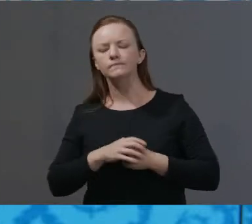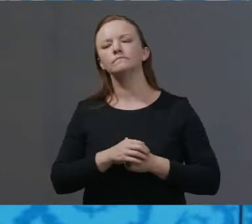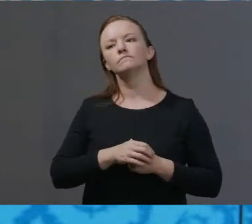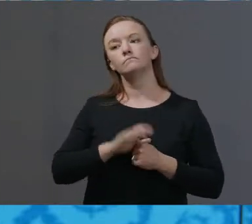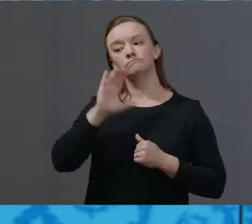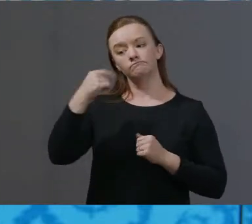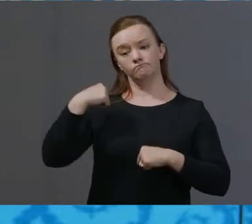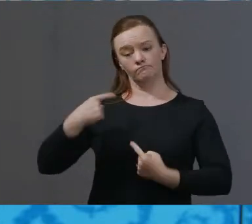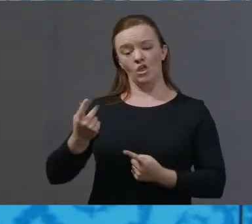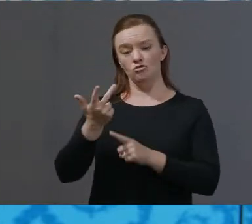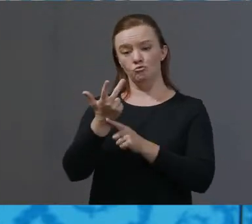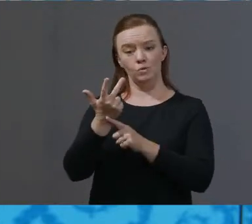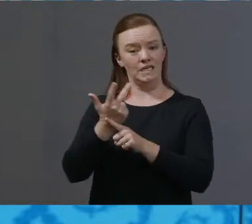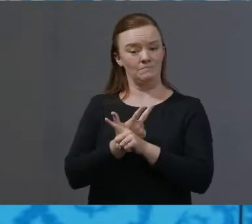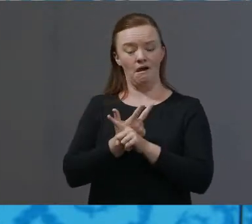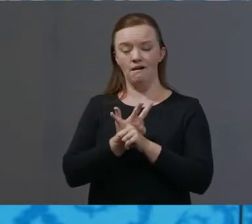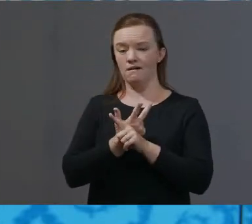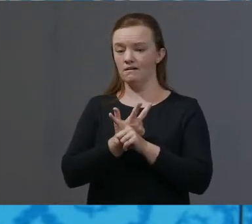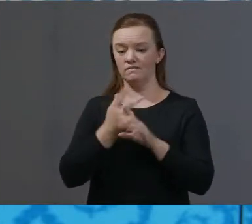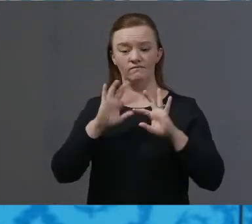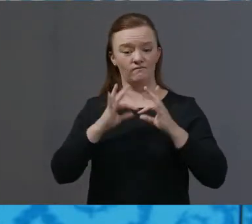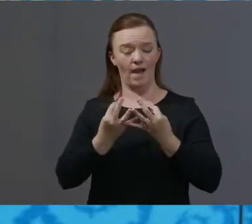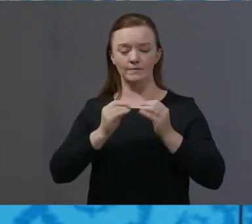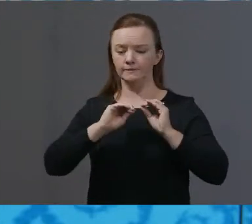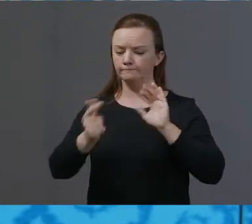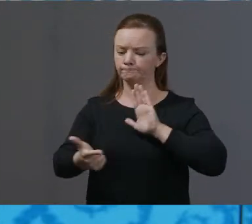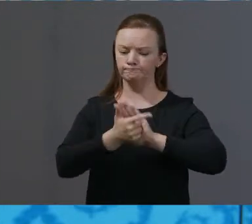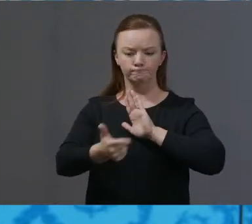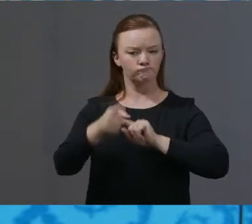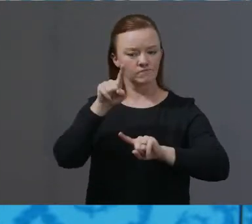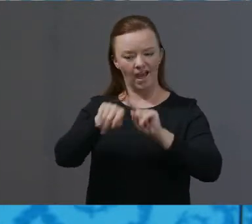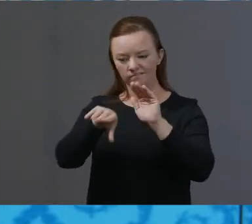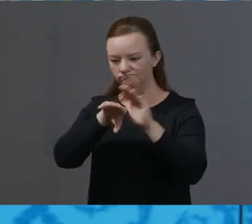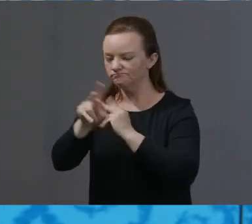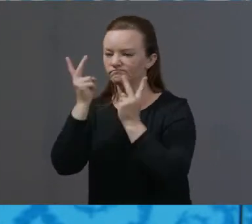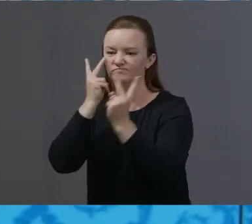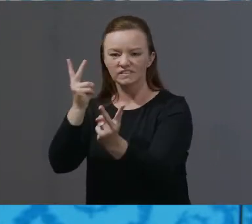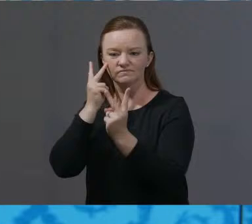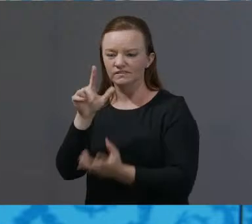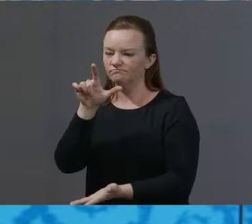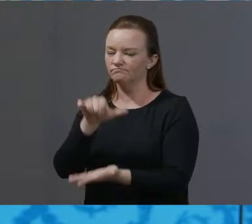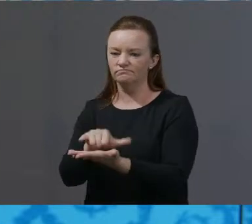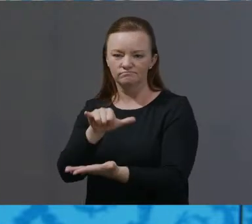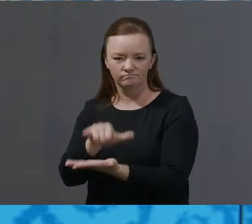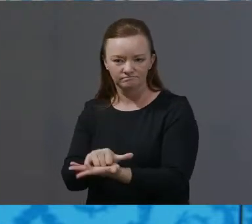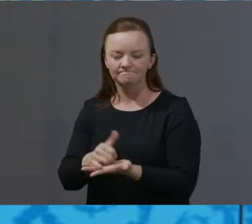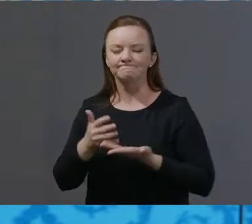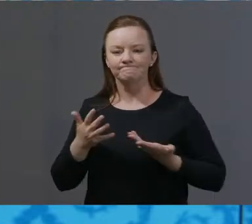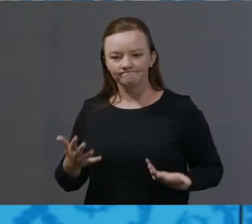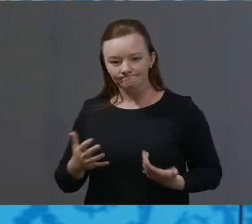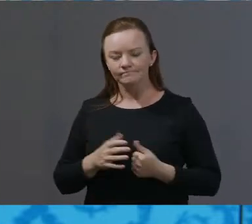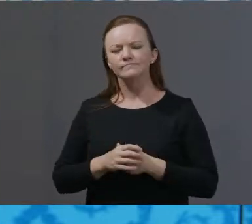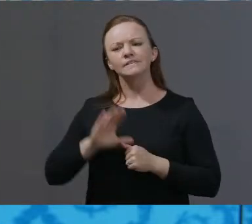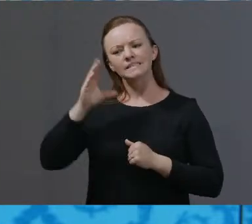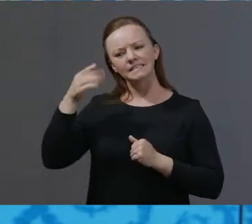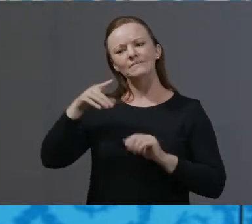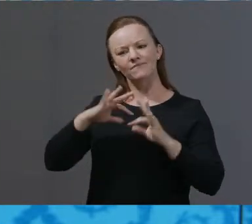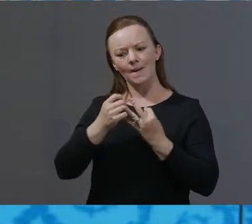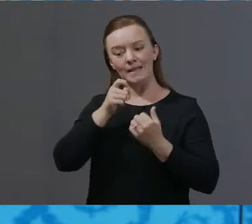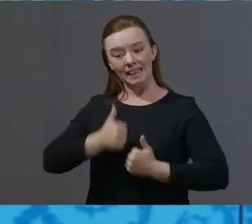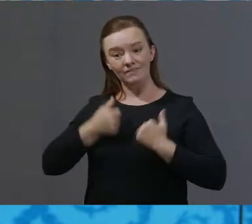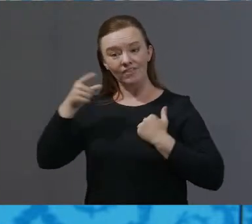been allowed into these facilities to visit their families, and I'm hearing stories that these individuals are deteriorating because